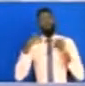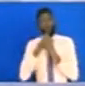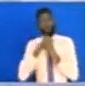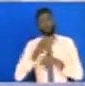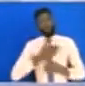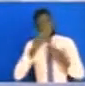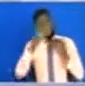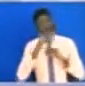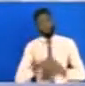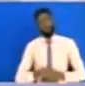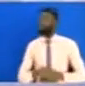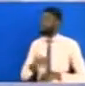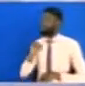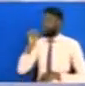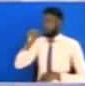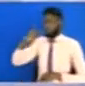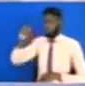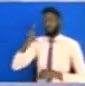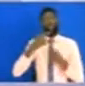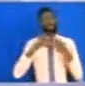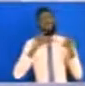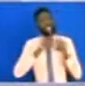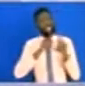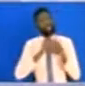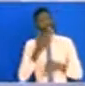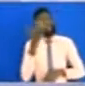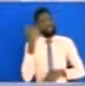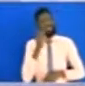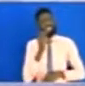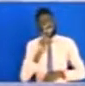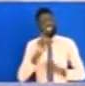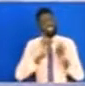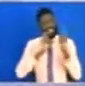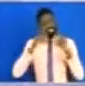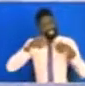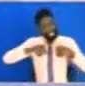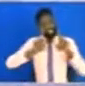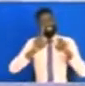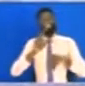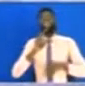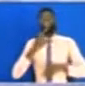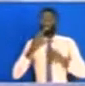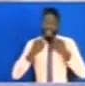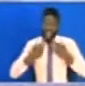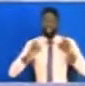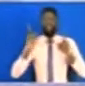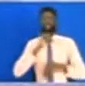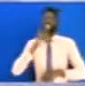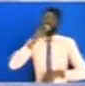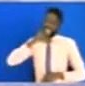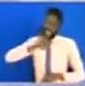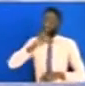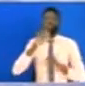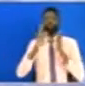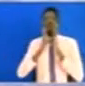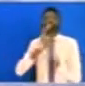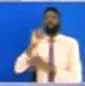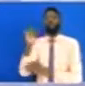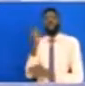president." Absolutely. Okay. However, in previous television interviews, you have stated that you and the